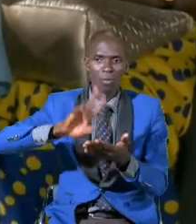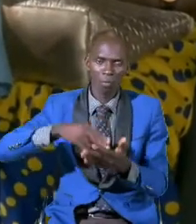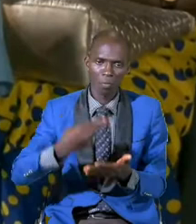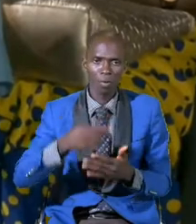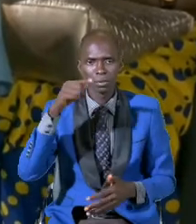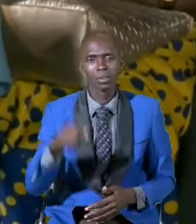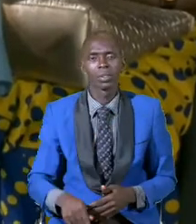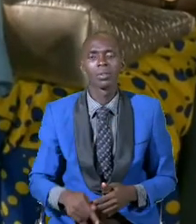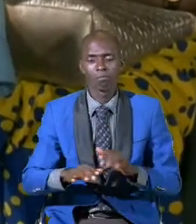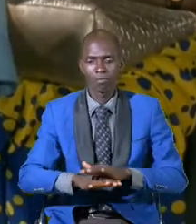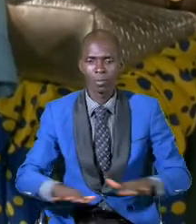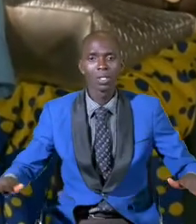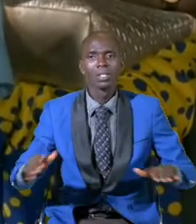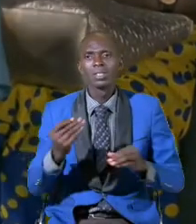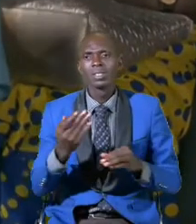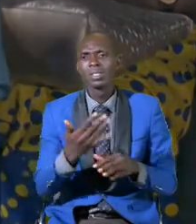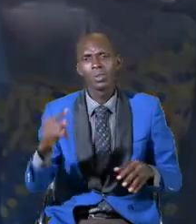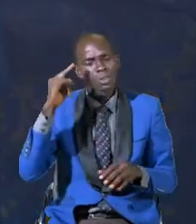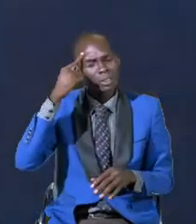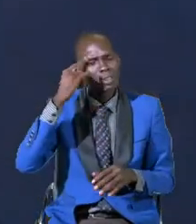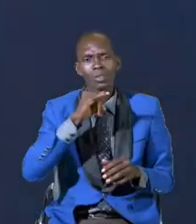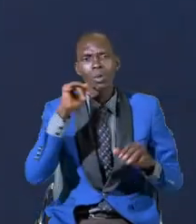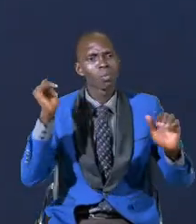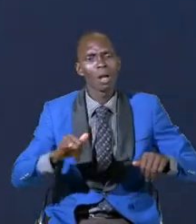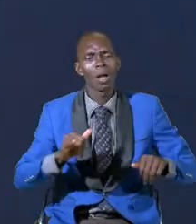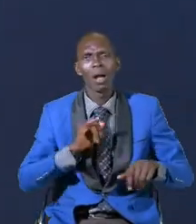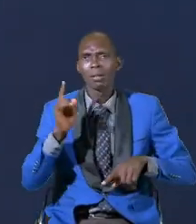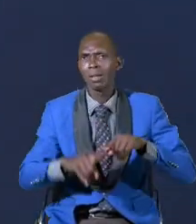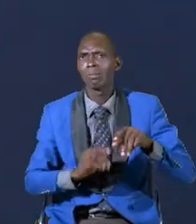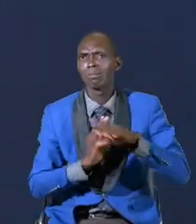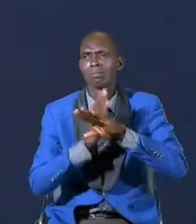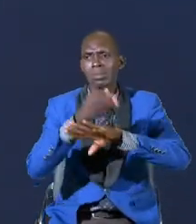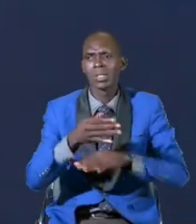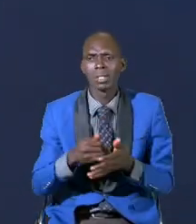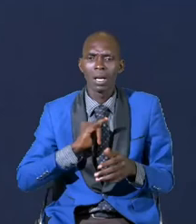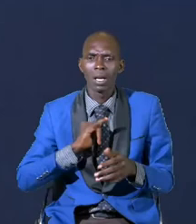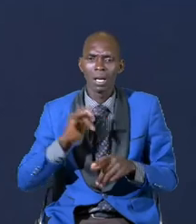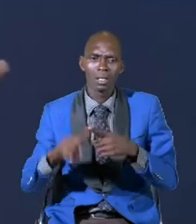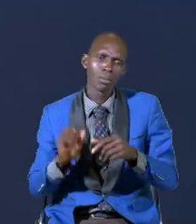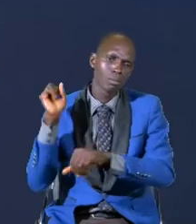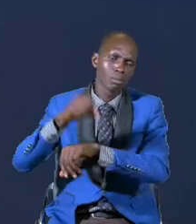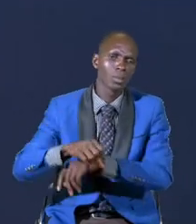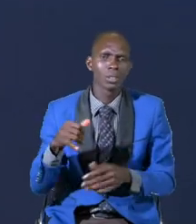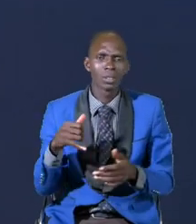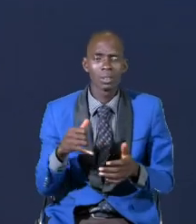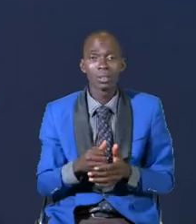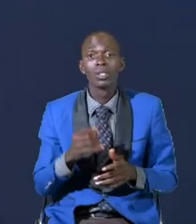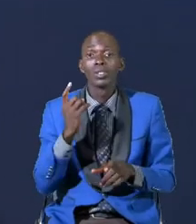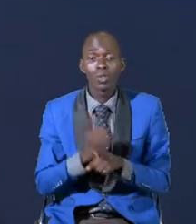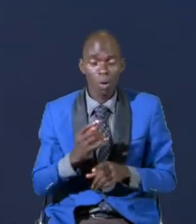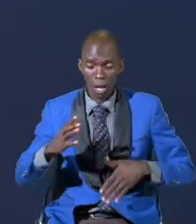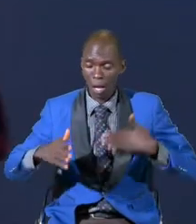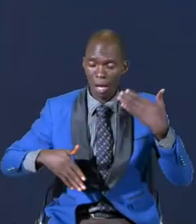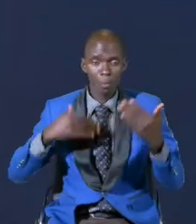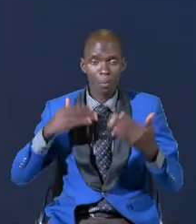that's impossible. I cannot jump over that. I cannot penetrate that. Just happily, joyfully,